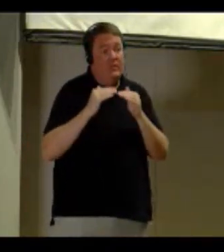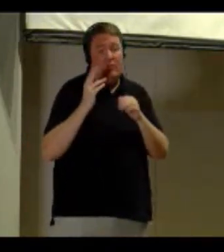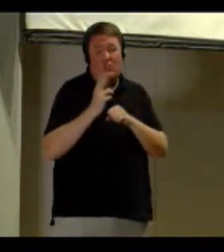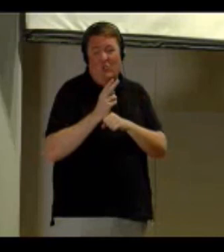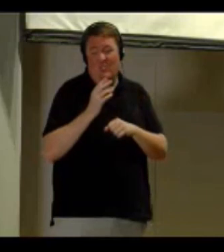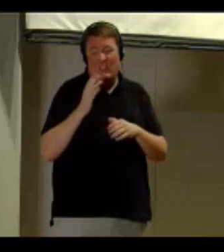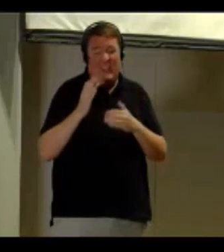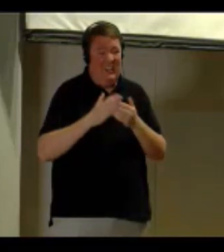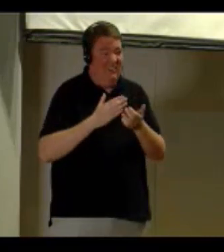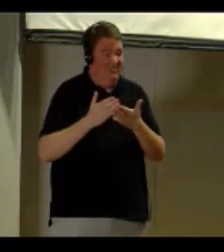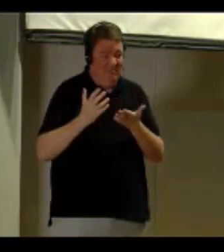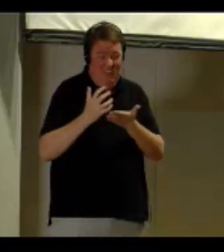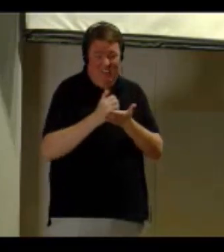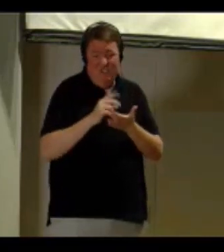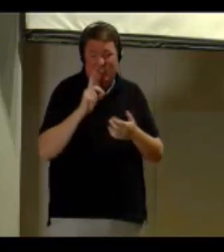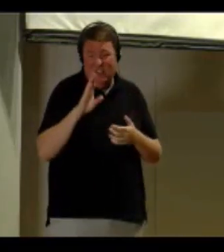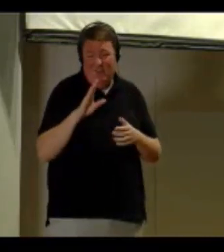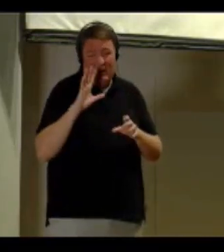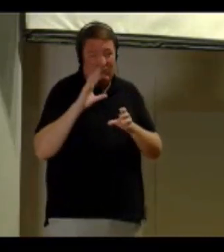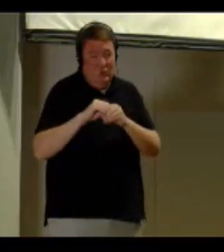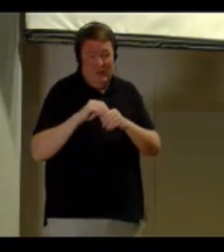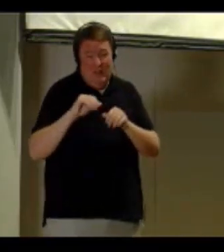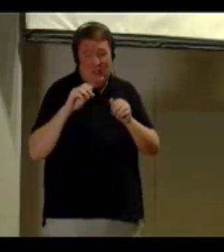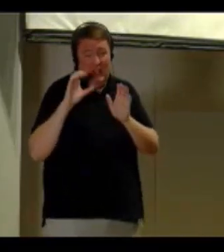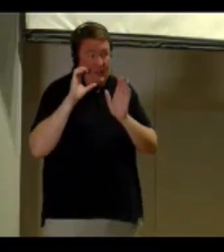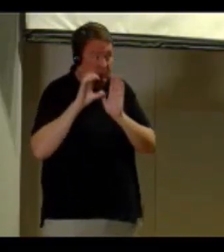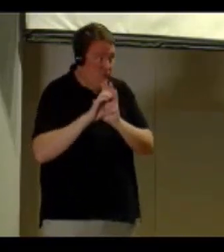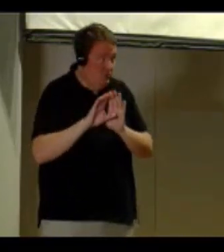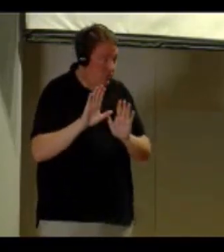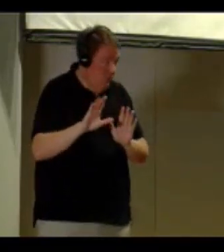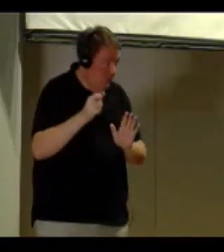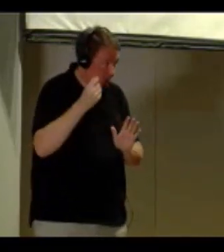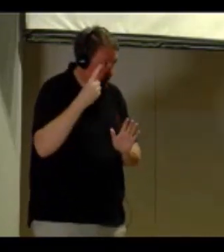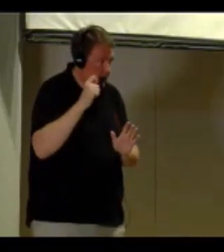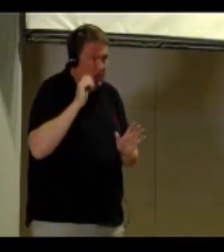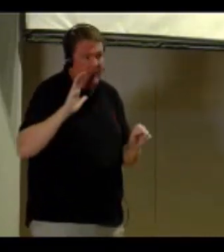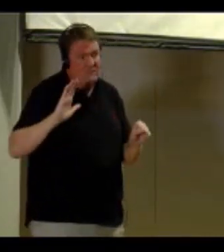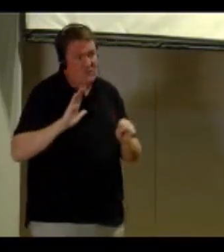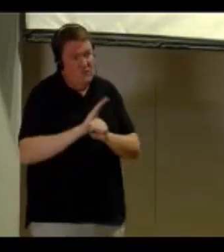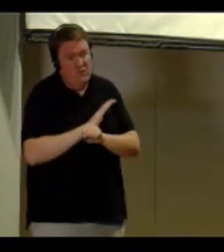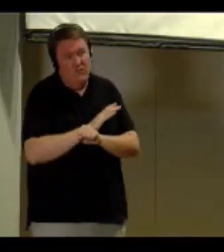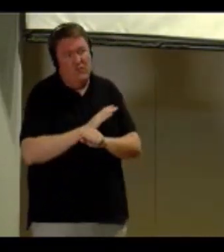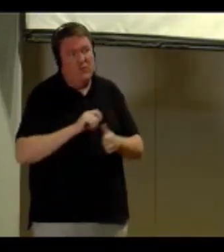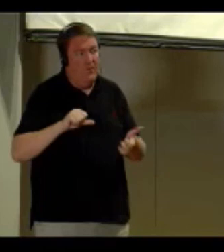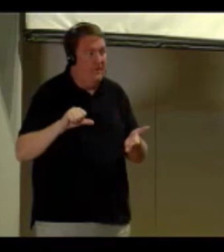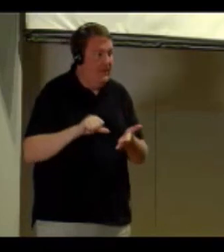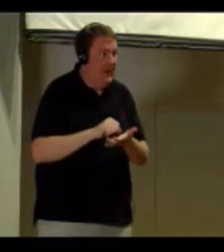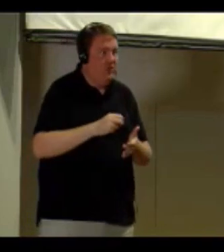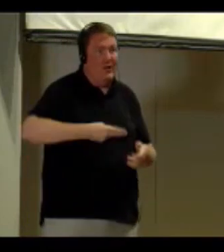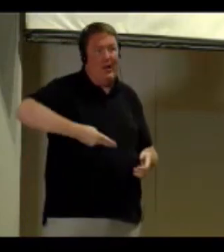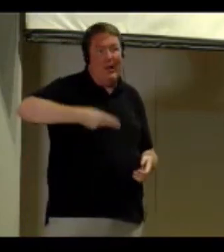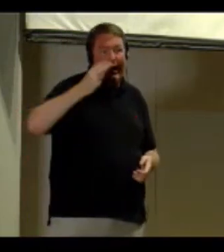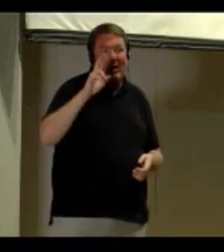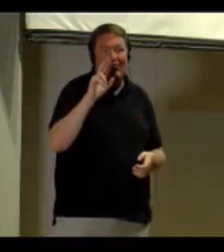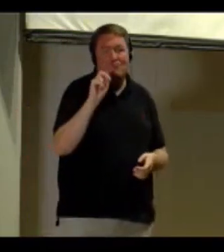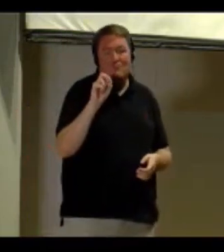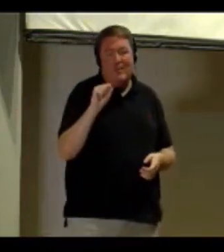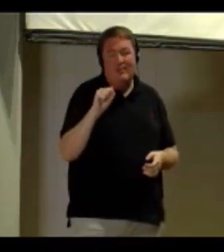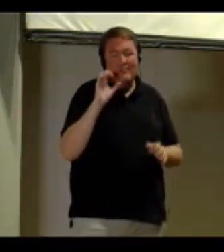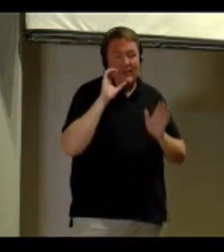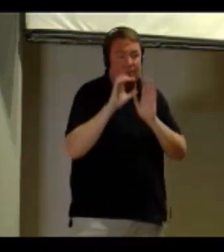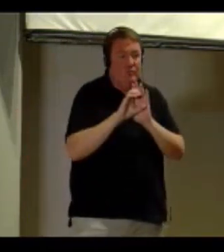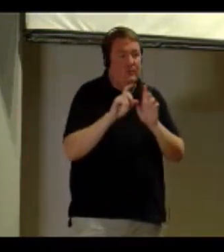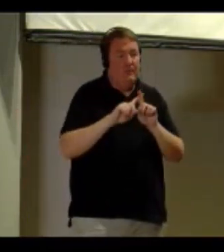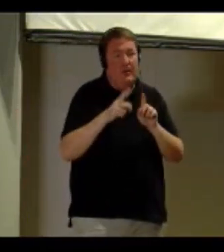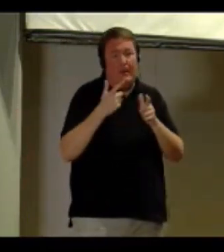a collections database that includes images, now not necessarily full-page, highest resolution images, but something bigger